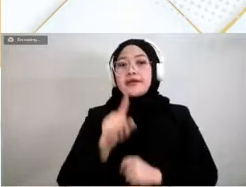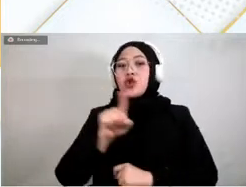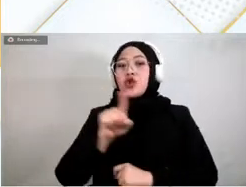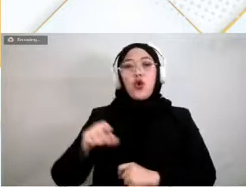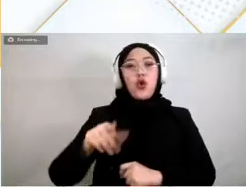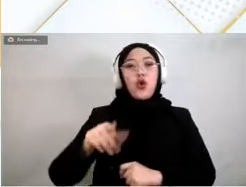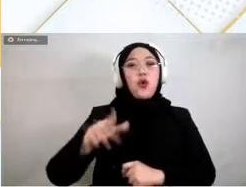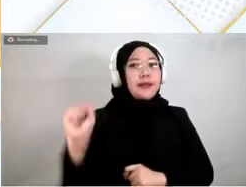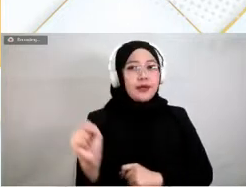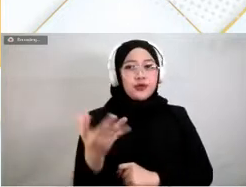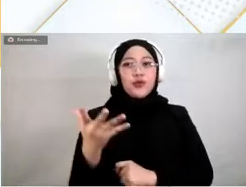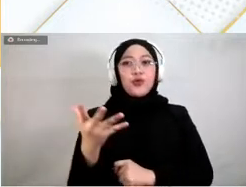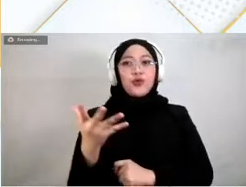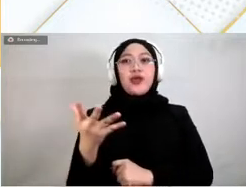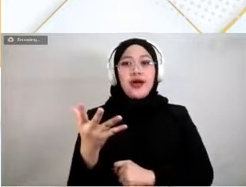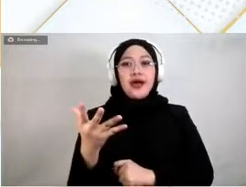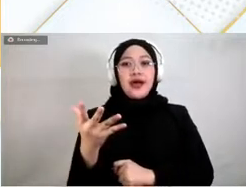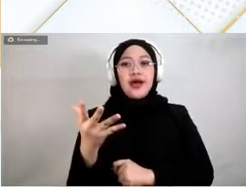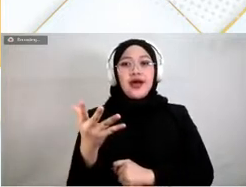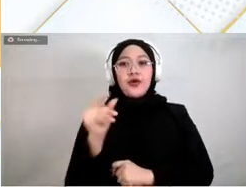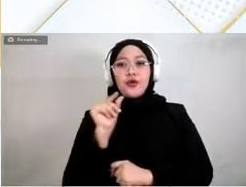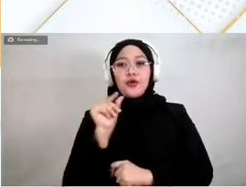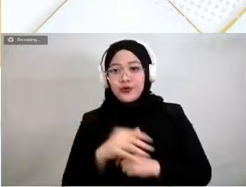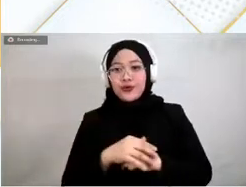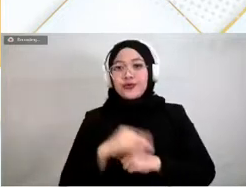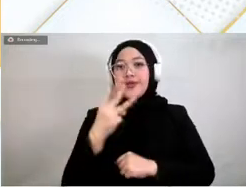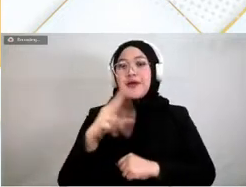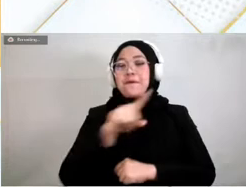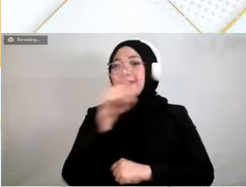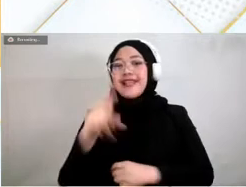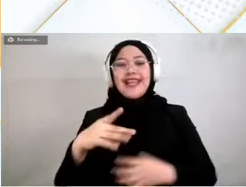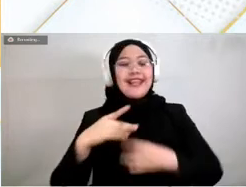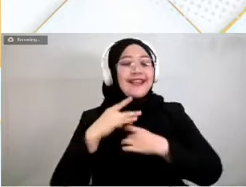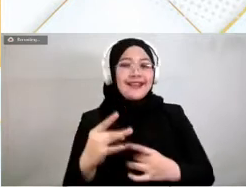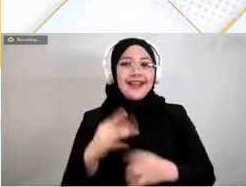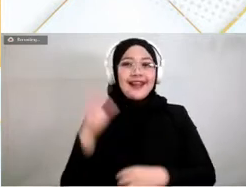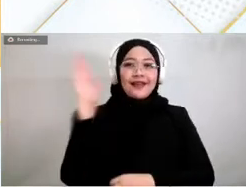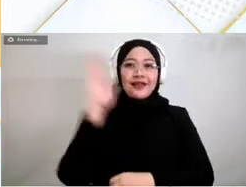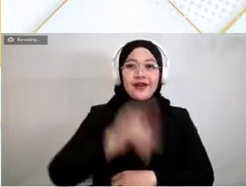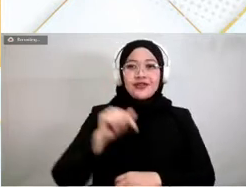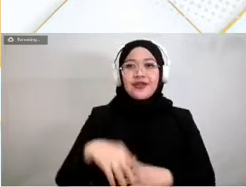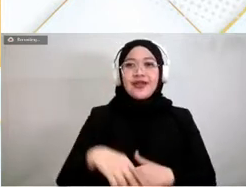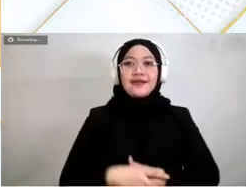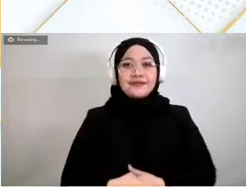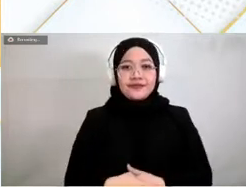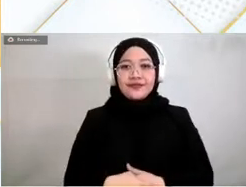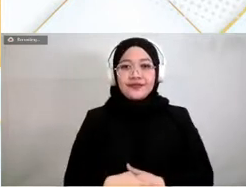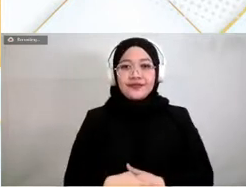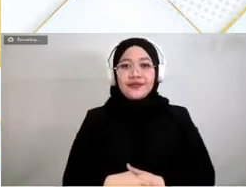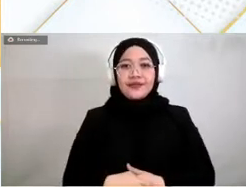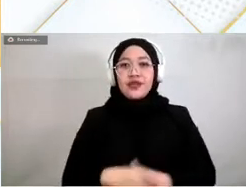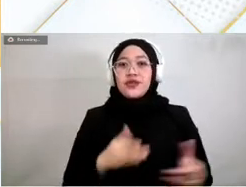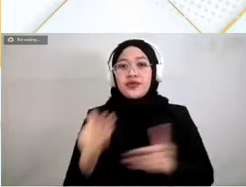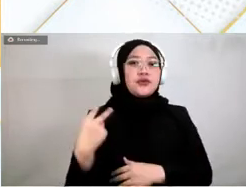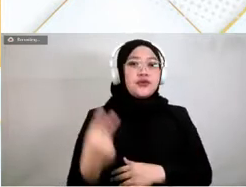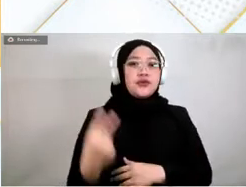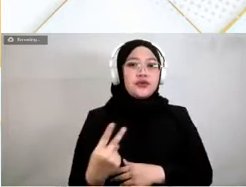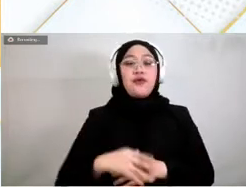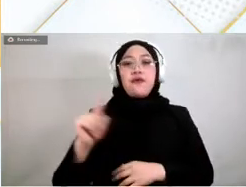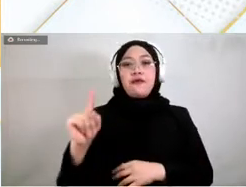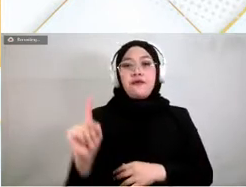million rupiah for three most interesting questions in our event today. Now we will go into the first